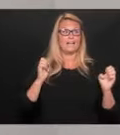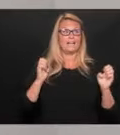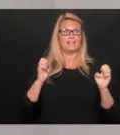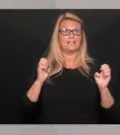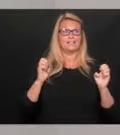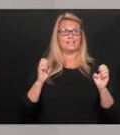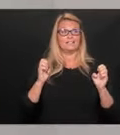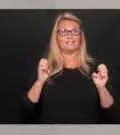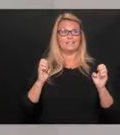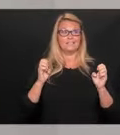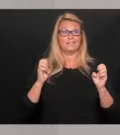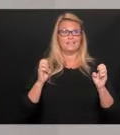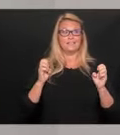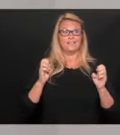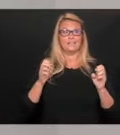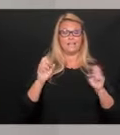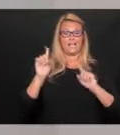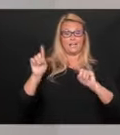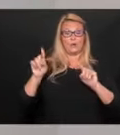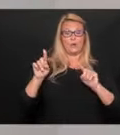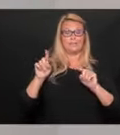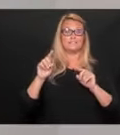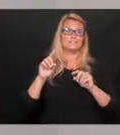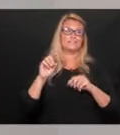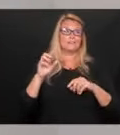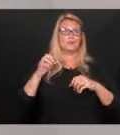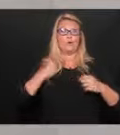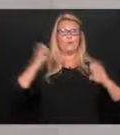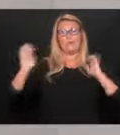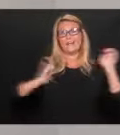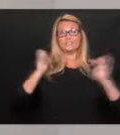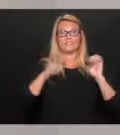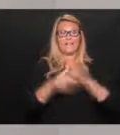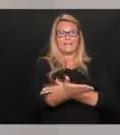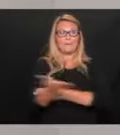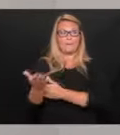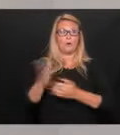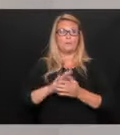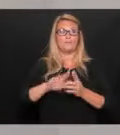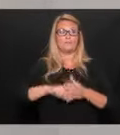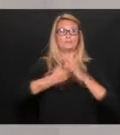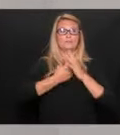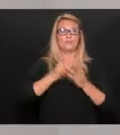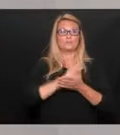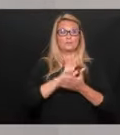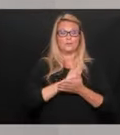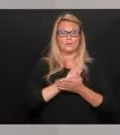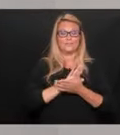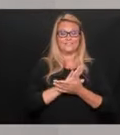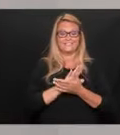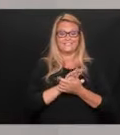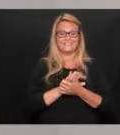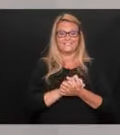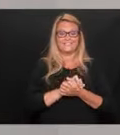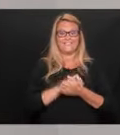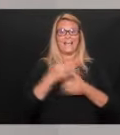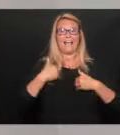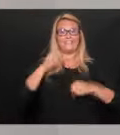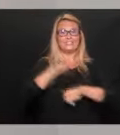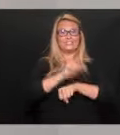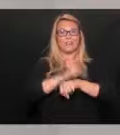the workout classes at the rec center early in the morning before school starts, and I have a job up here,